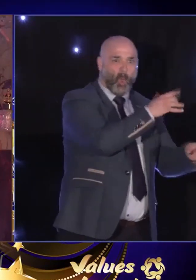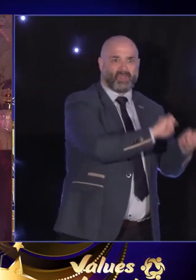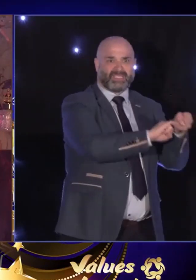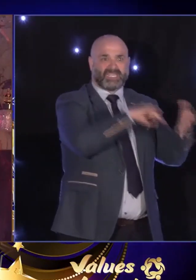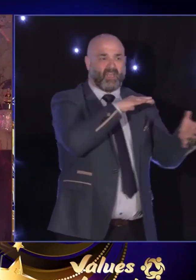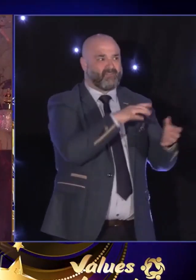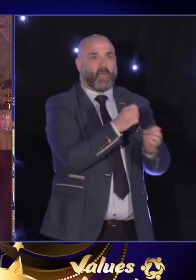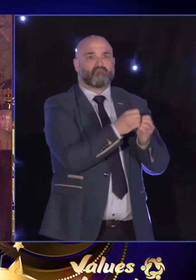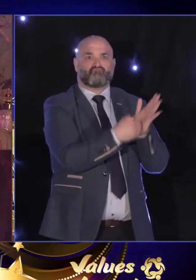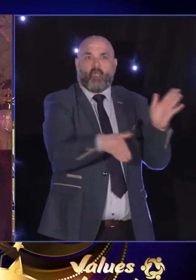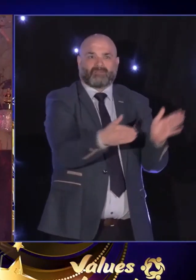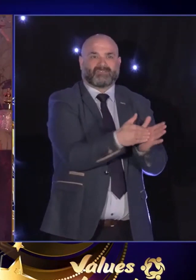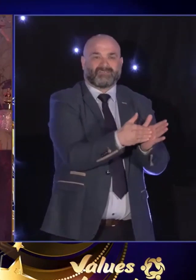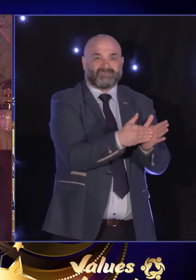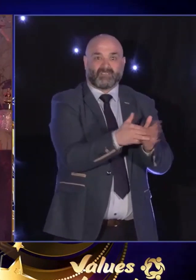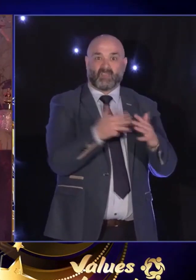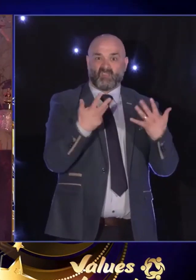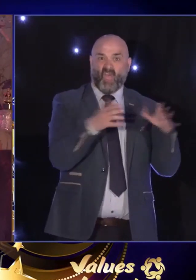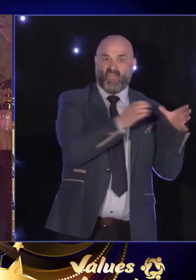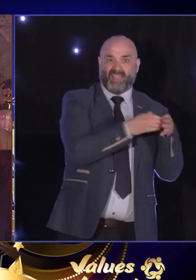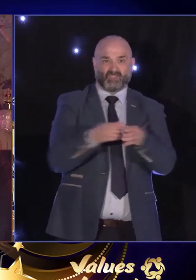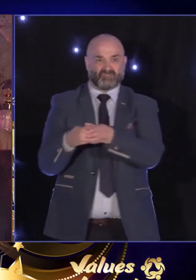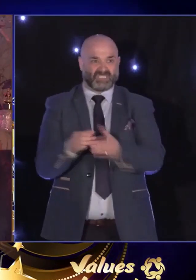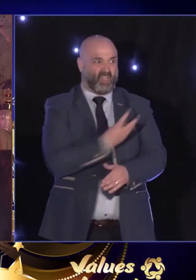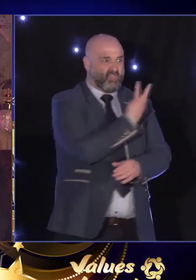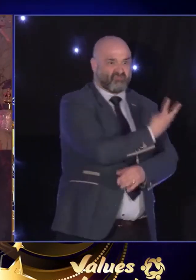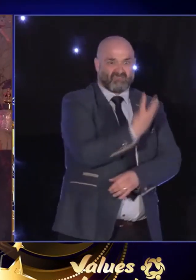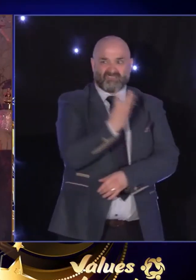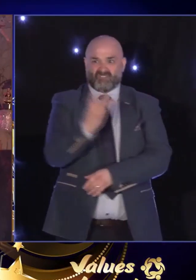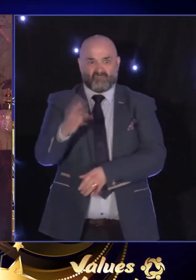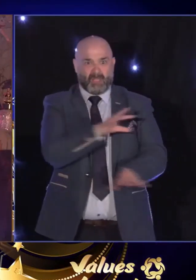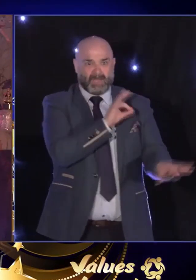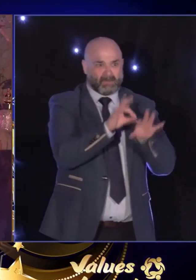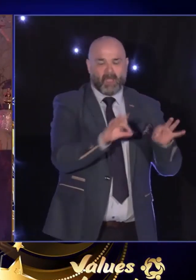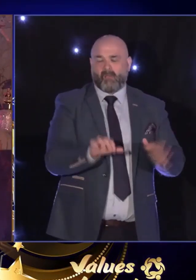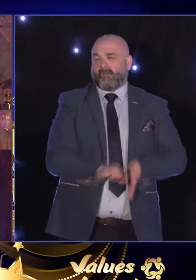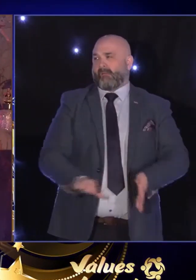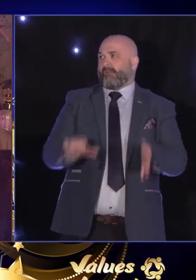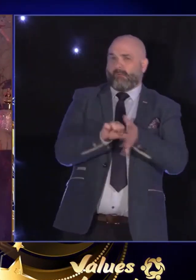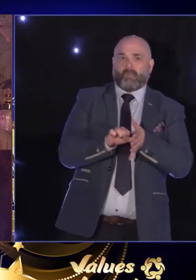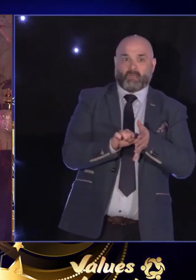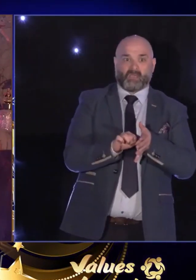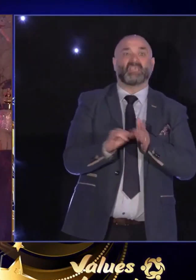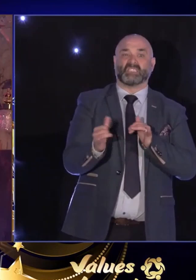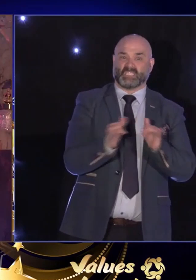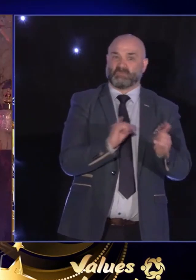bronze winners from each of the nine categories. And you will see in some instances that